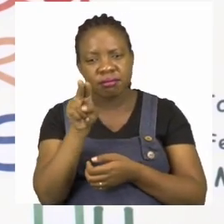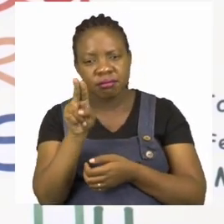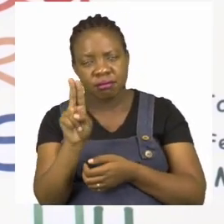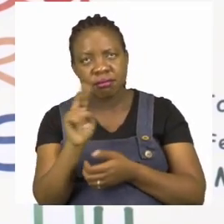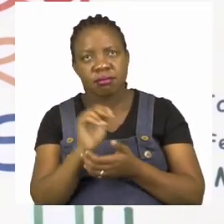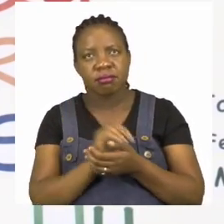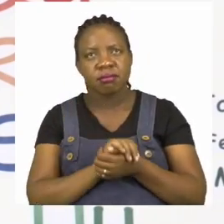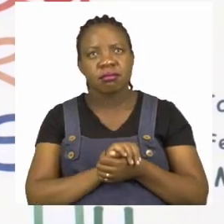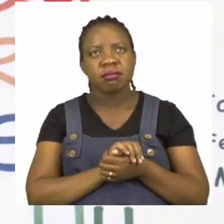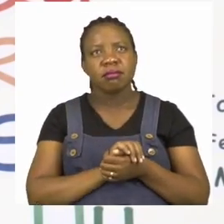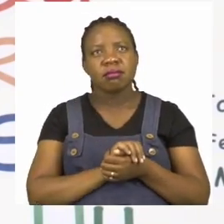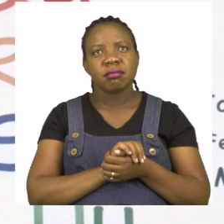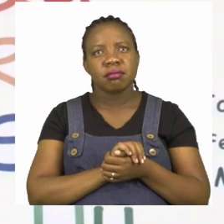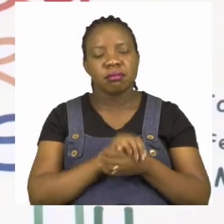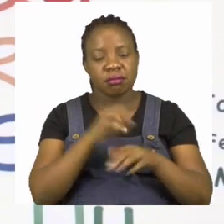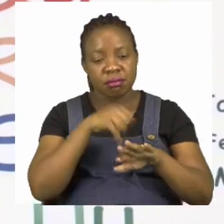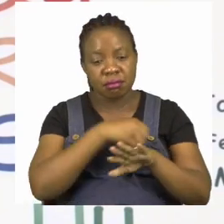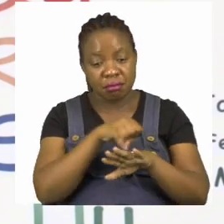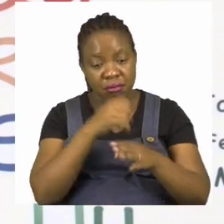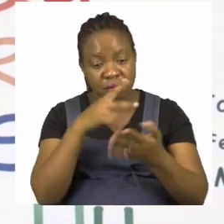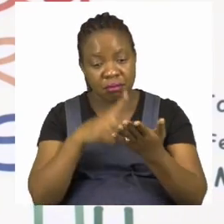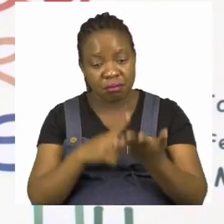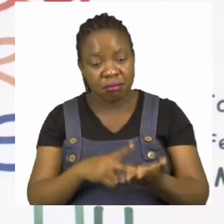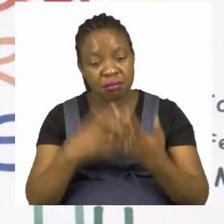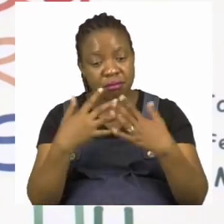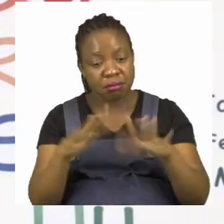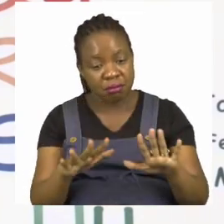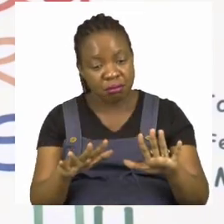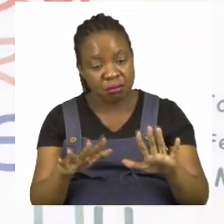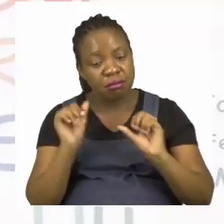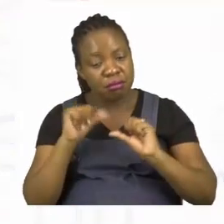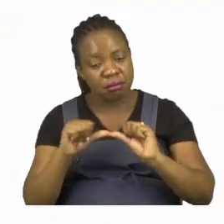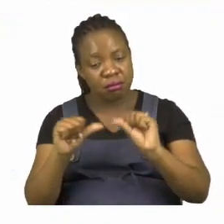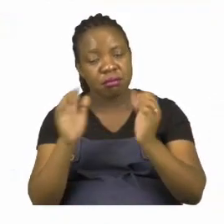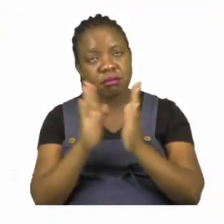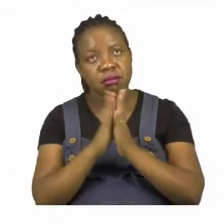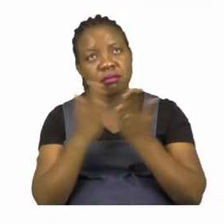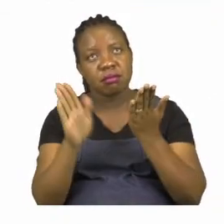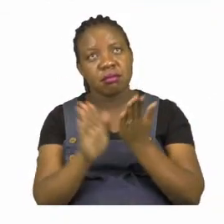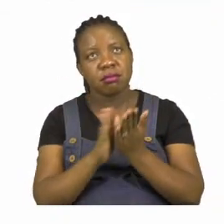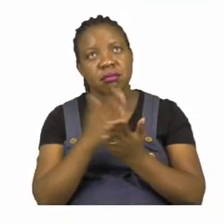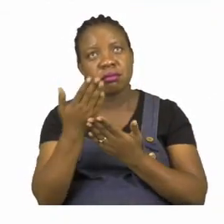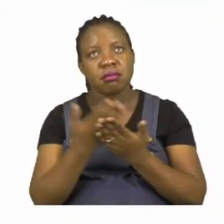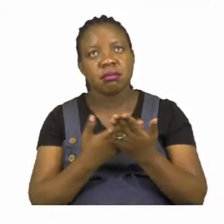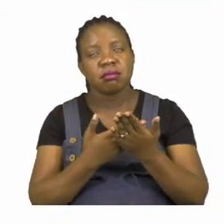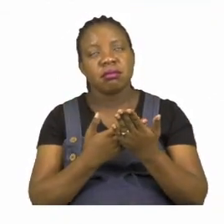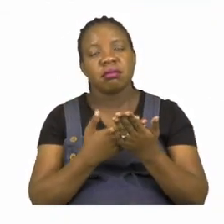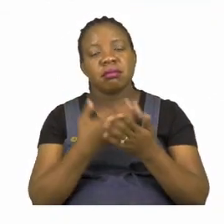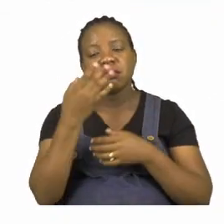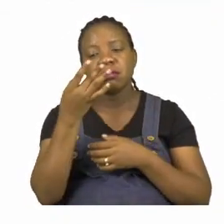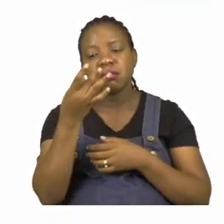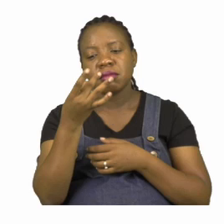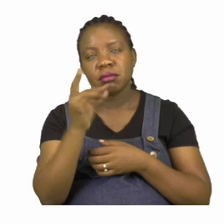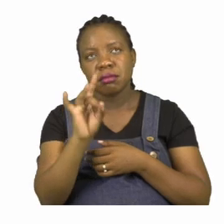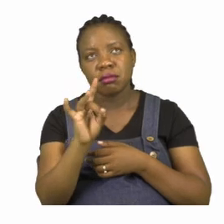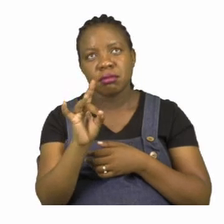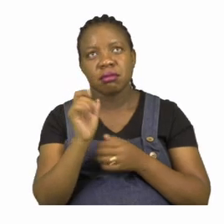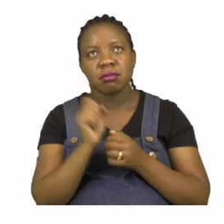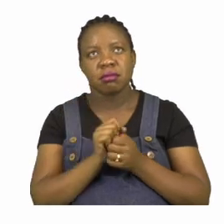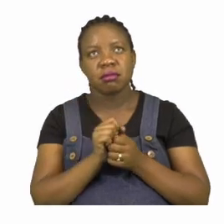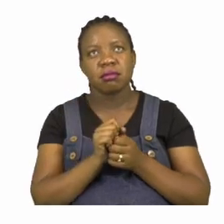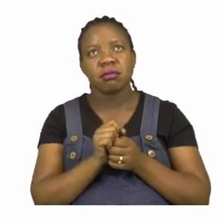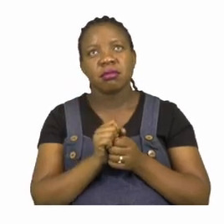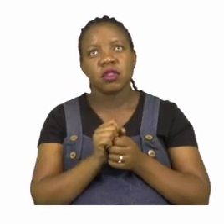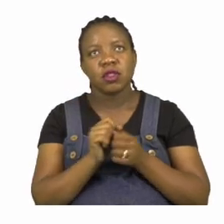more mathematics on the next page, page 8. On page 8, we are going to be